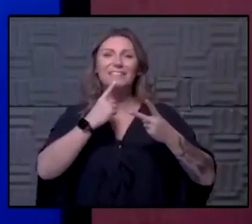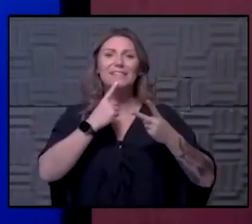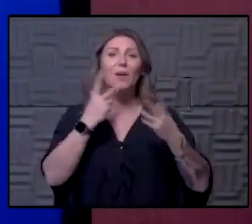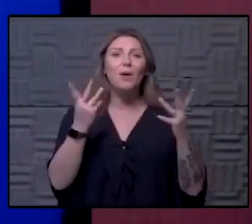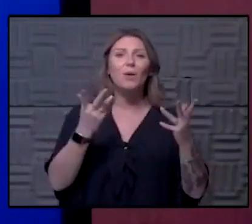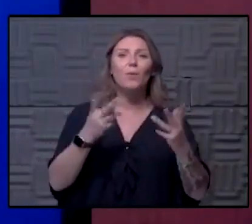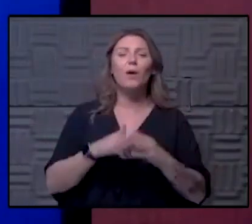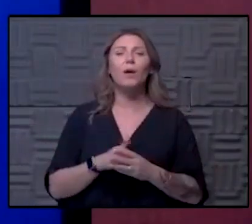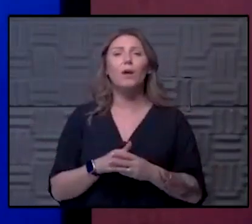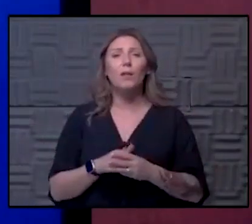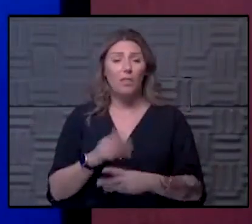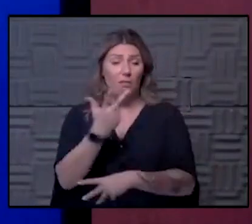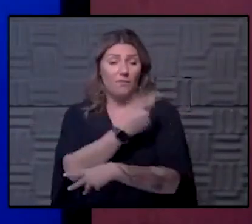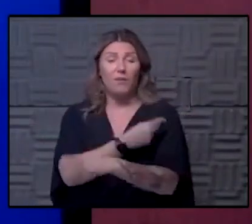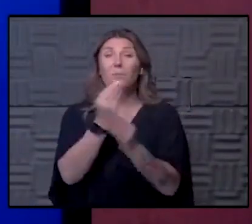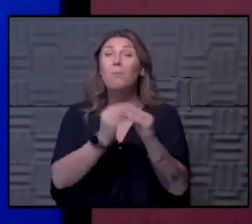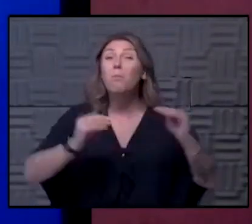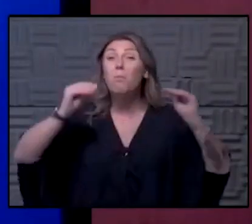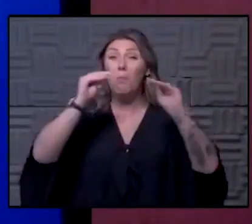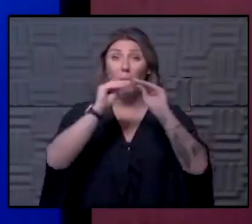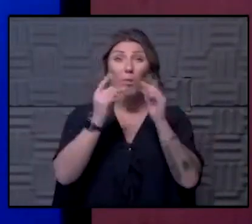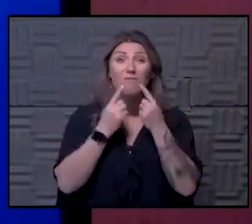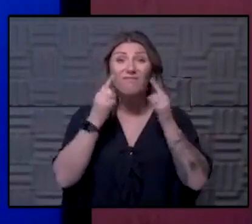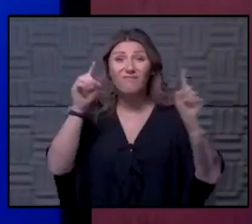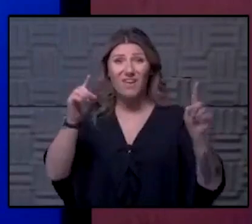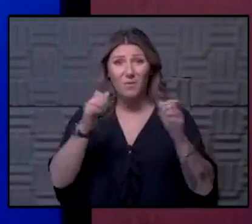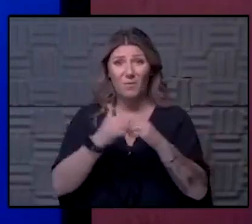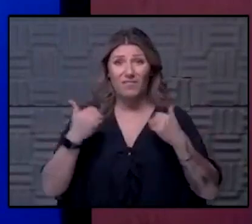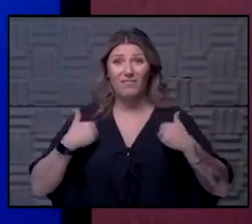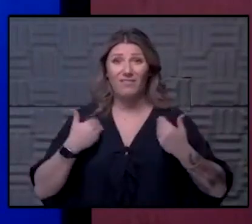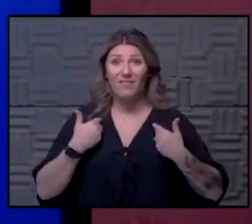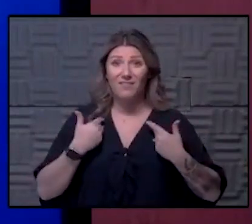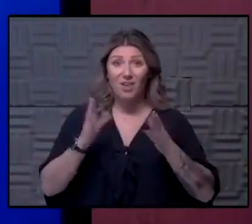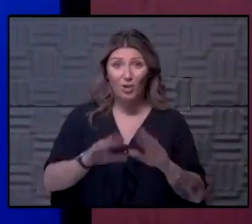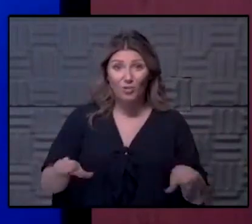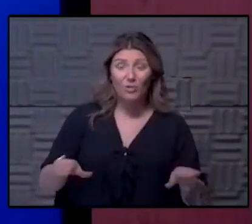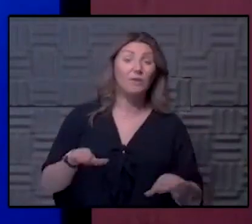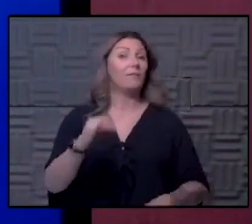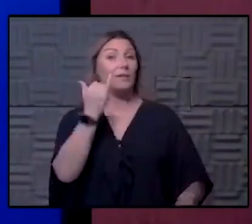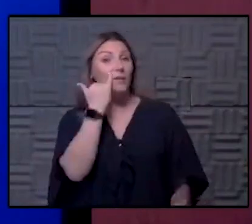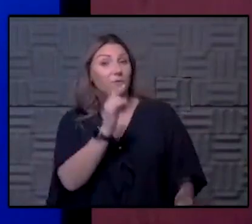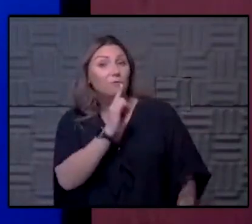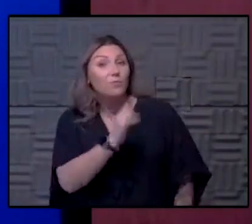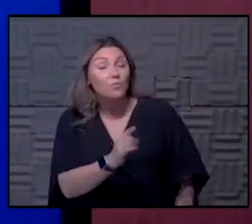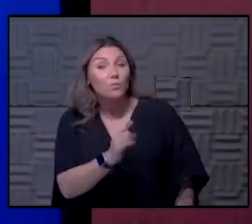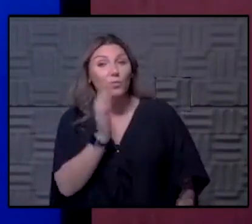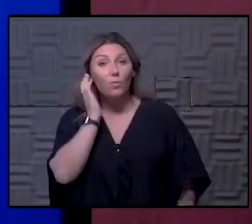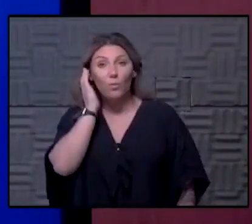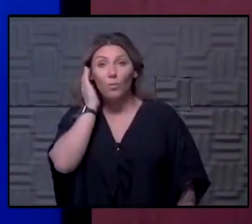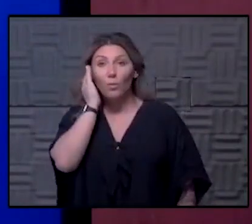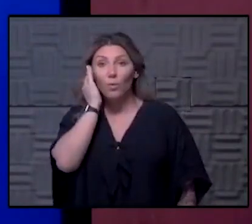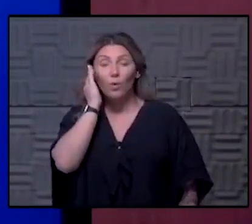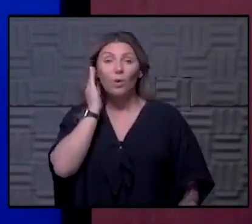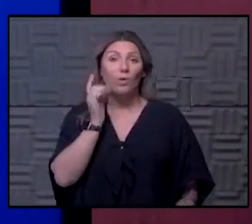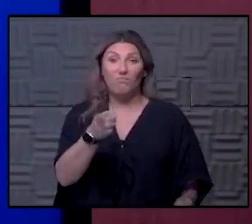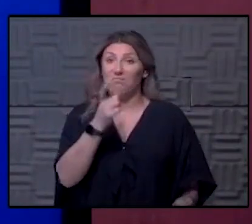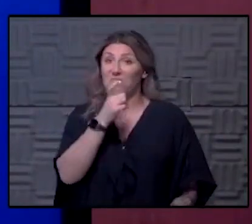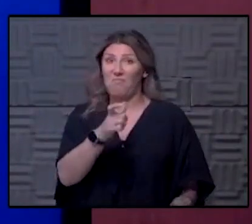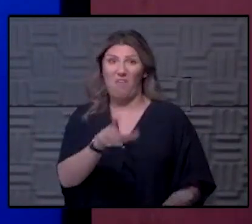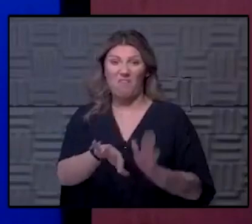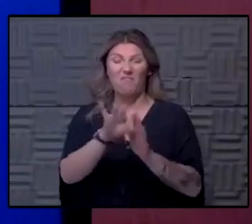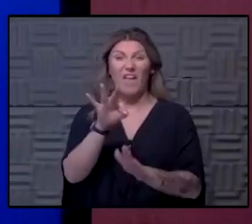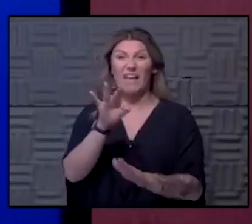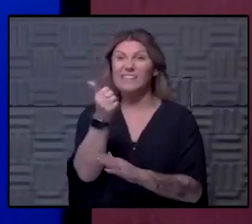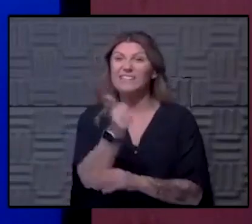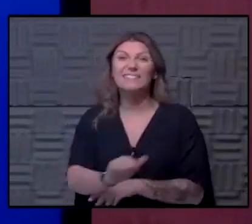the vaccine appears to be even more effective in the young. And so Great. if that's true, then and they did not find side effects. And